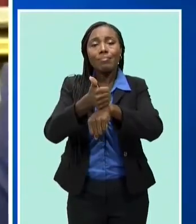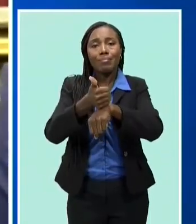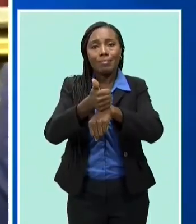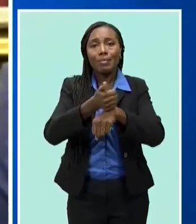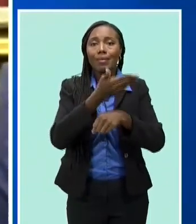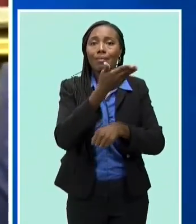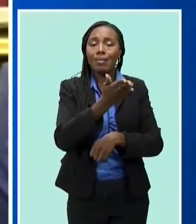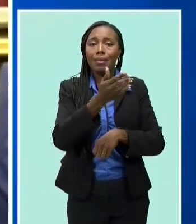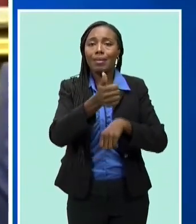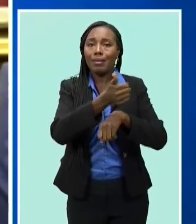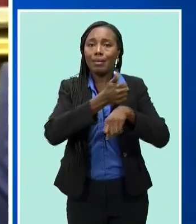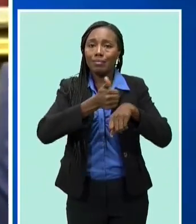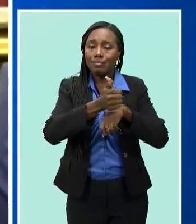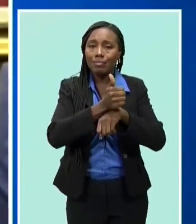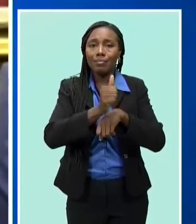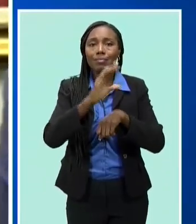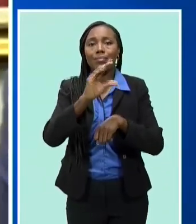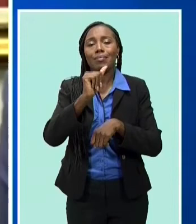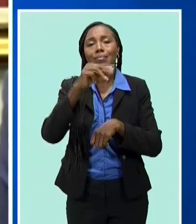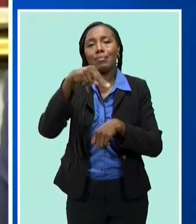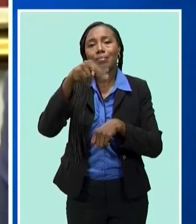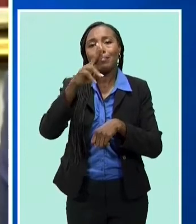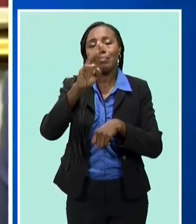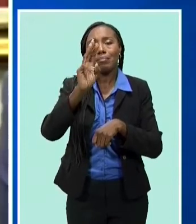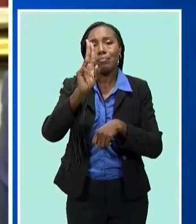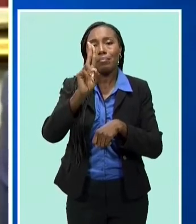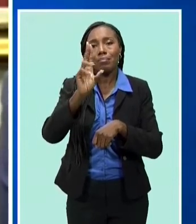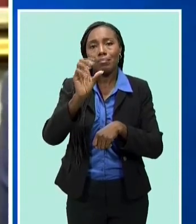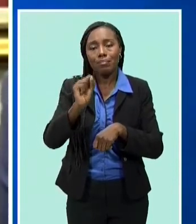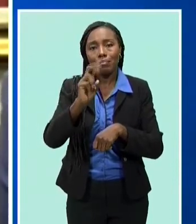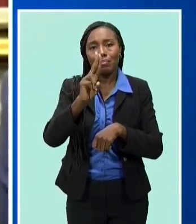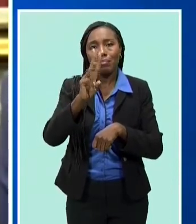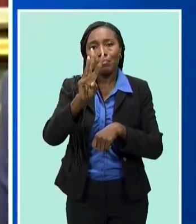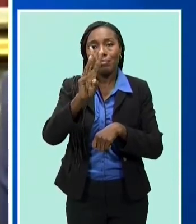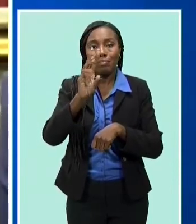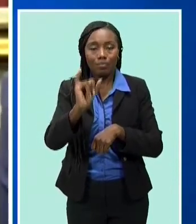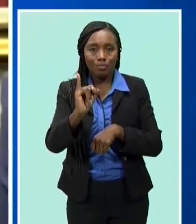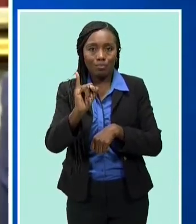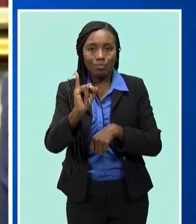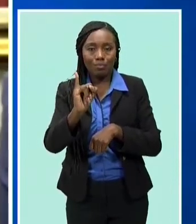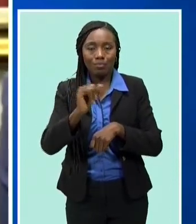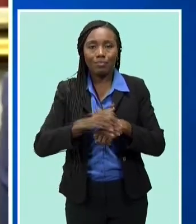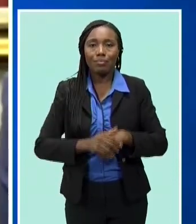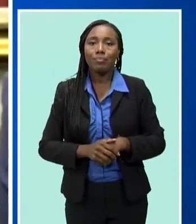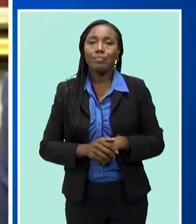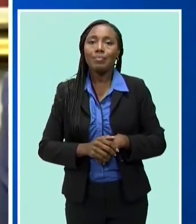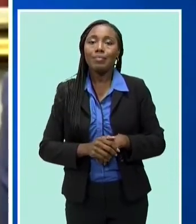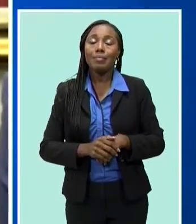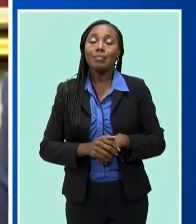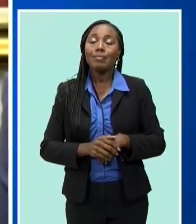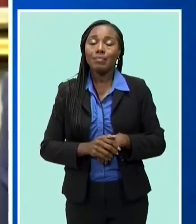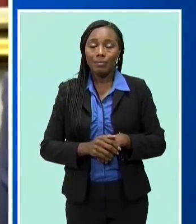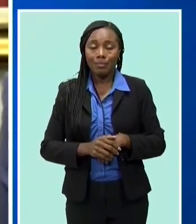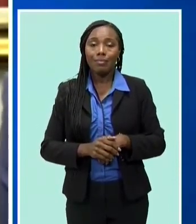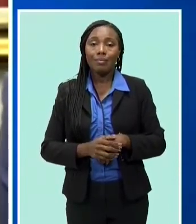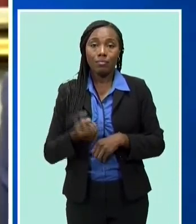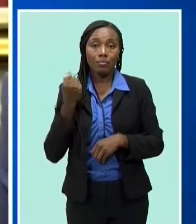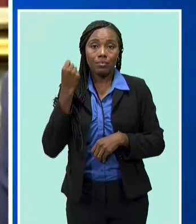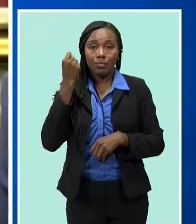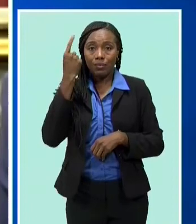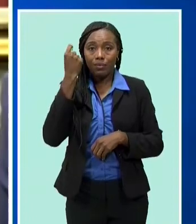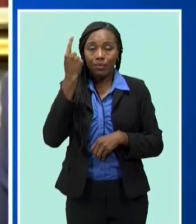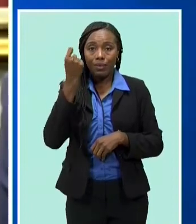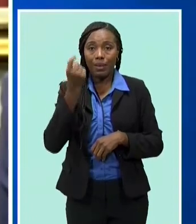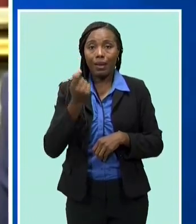of the University of the West Indies in Antigua and Barbuda within the wider context of